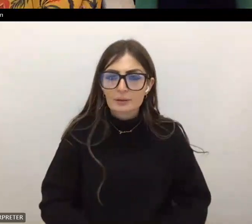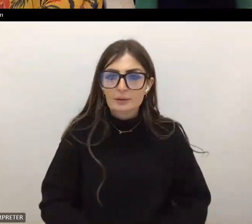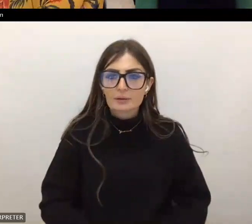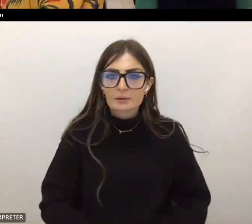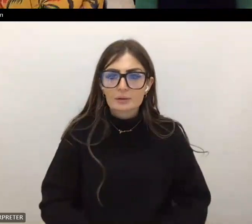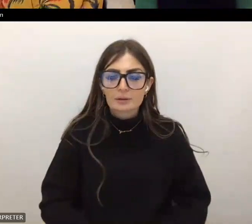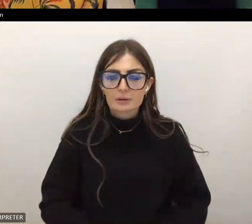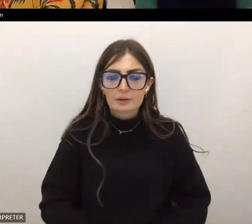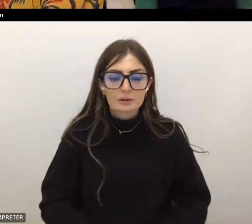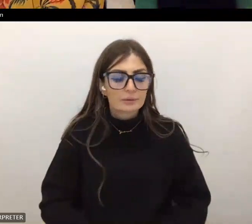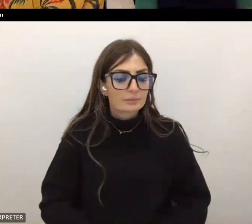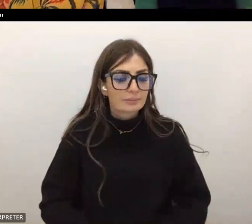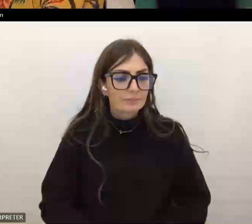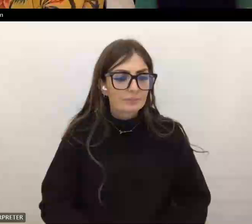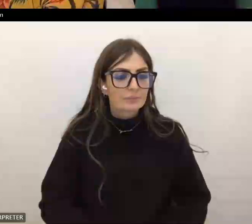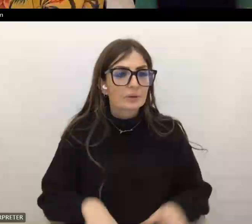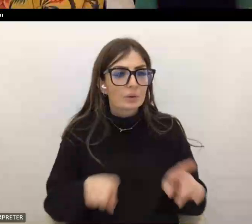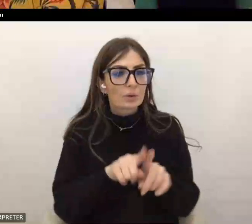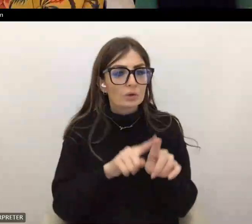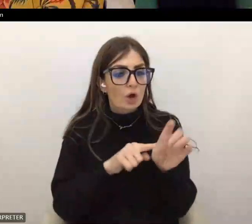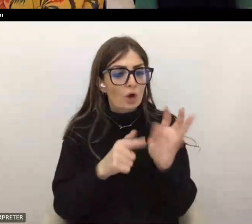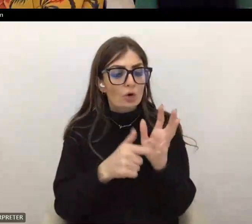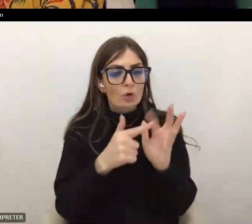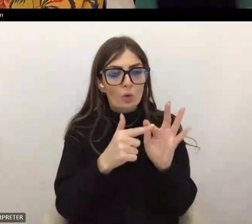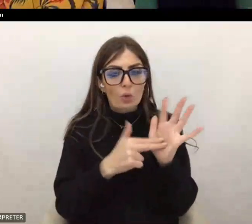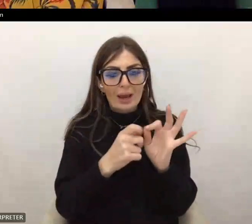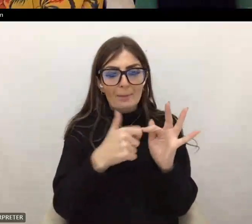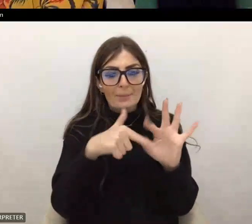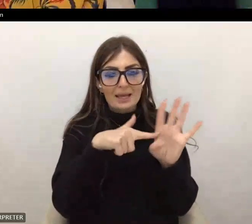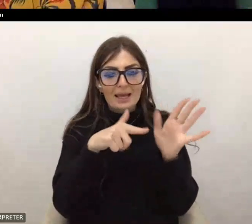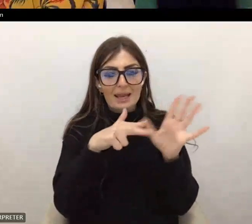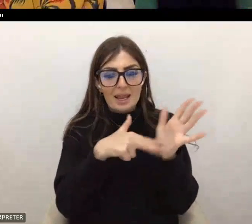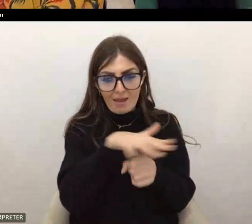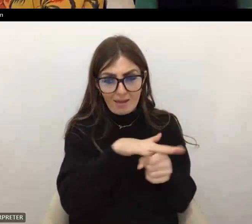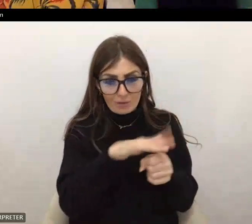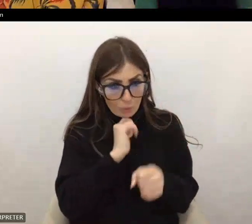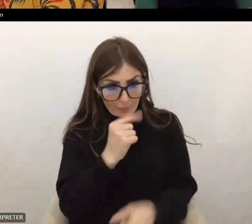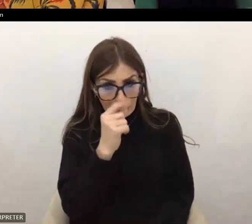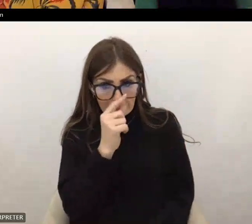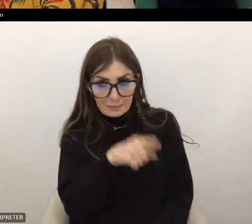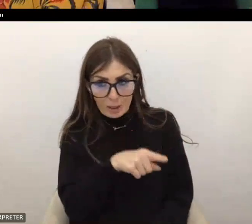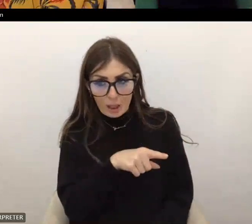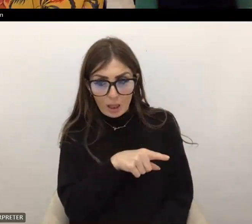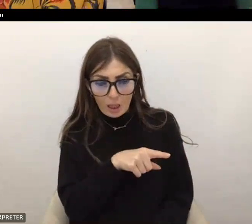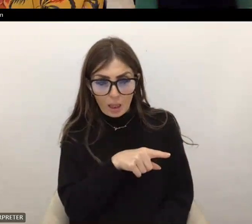And a question about Queanbeyan. Will Queanbeyan be eligible?